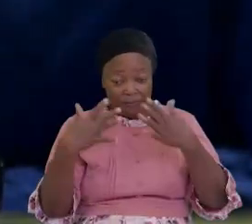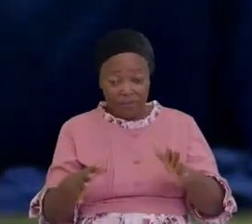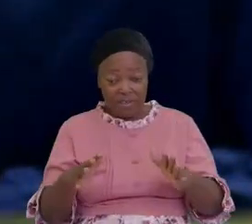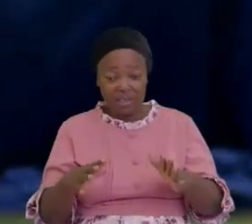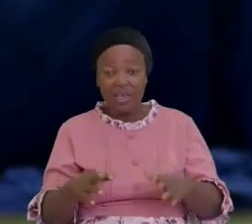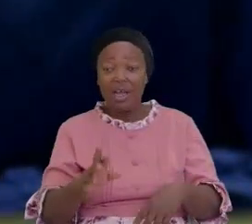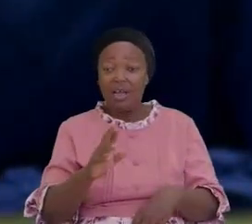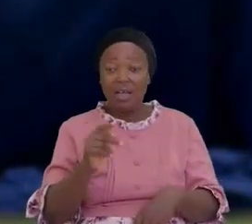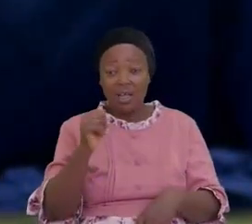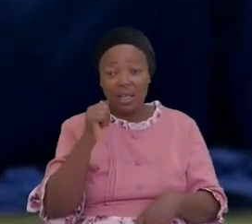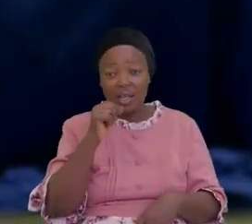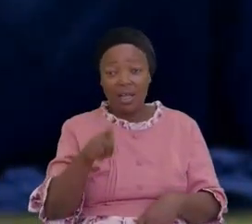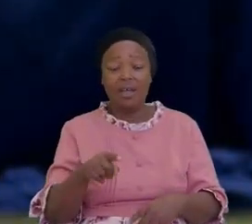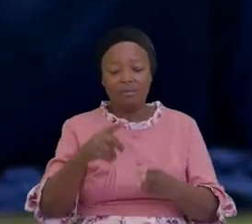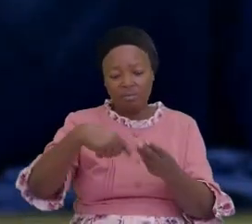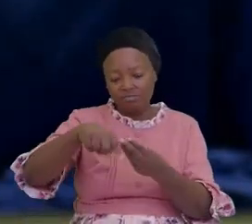pot.